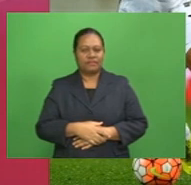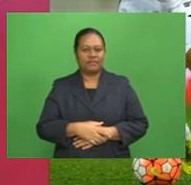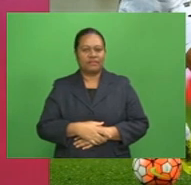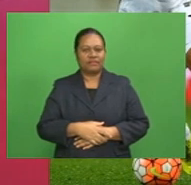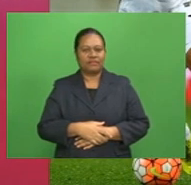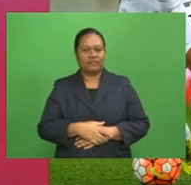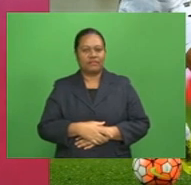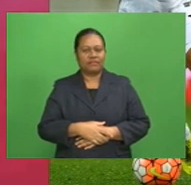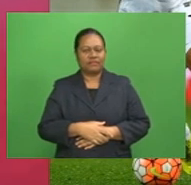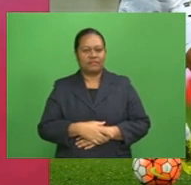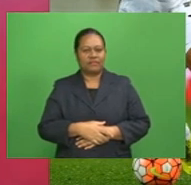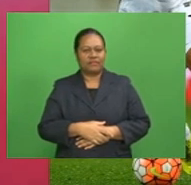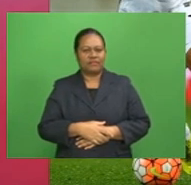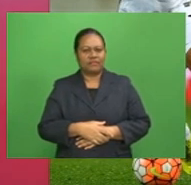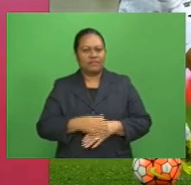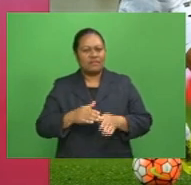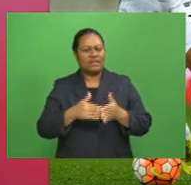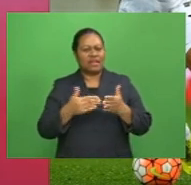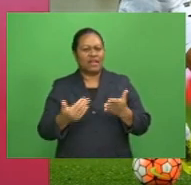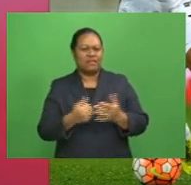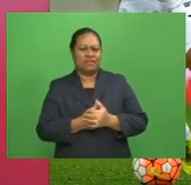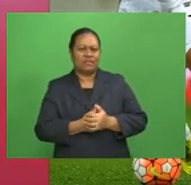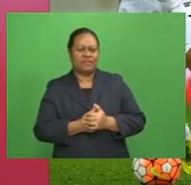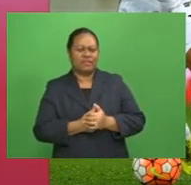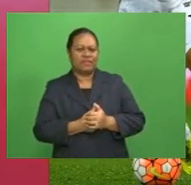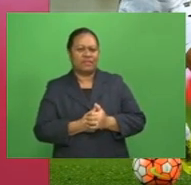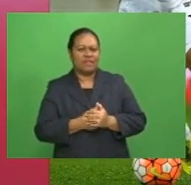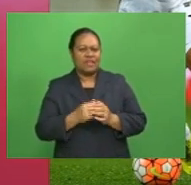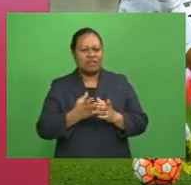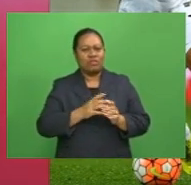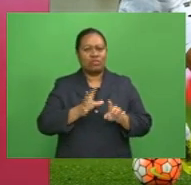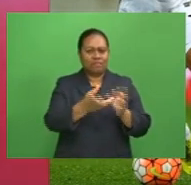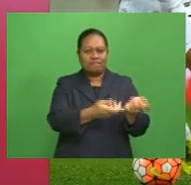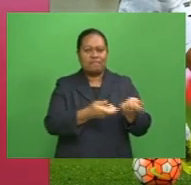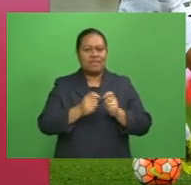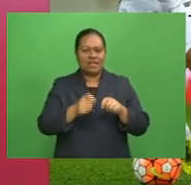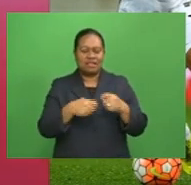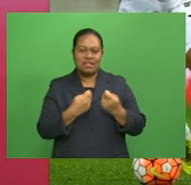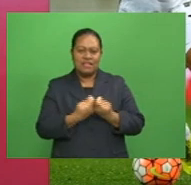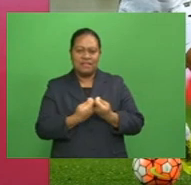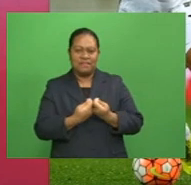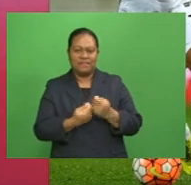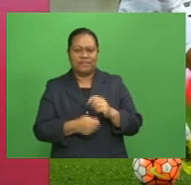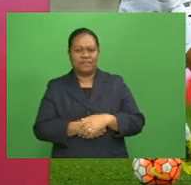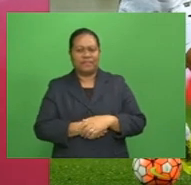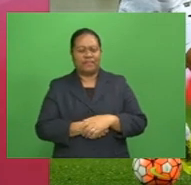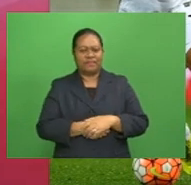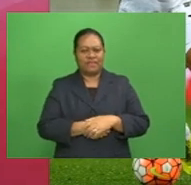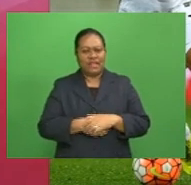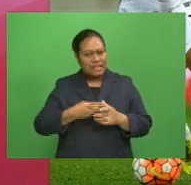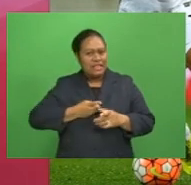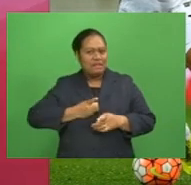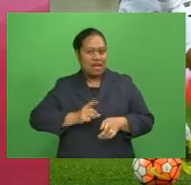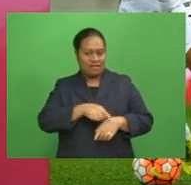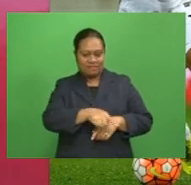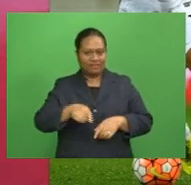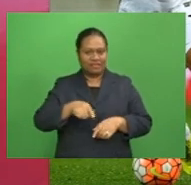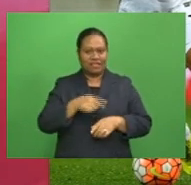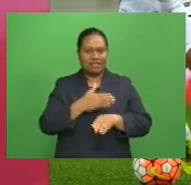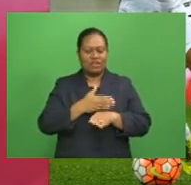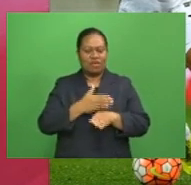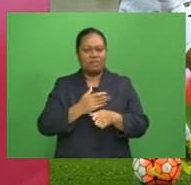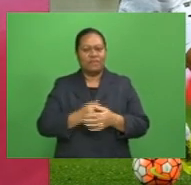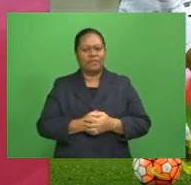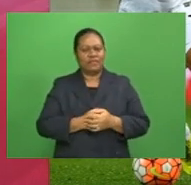we can only demand him so or we can only demand his club